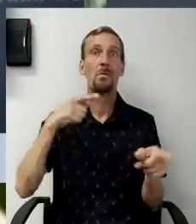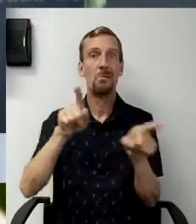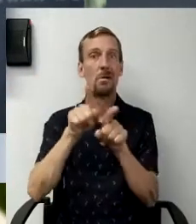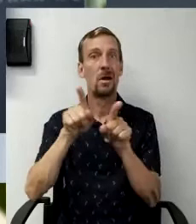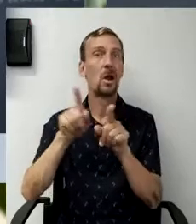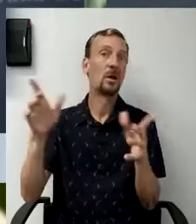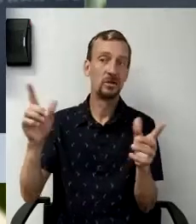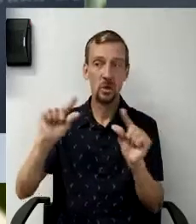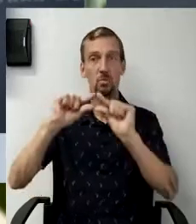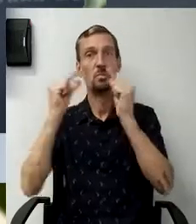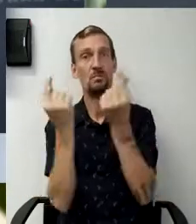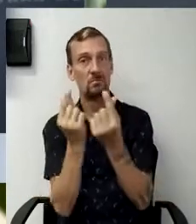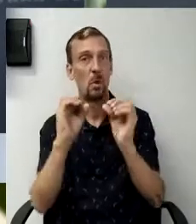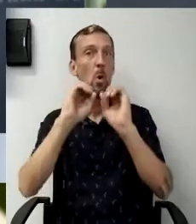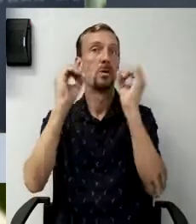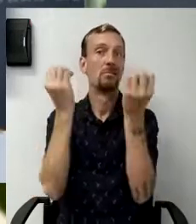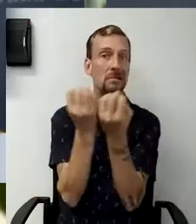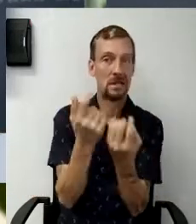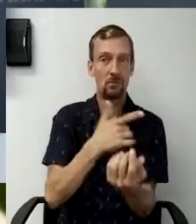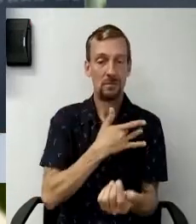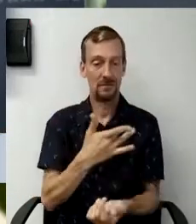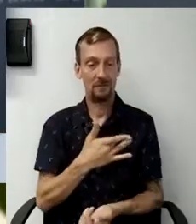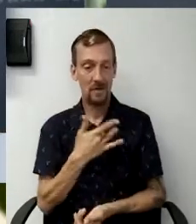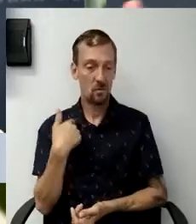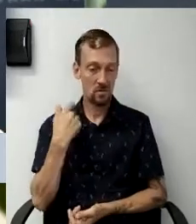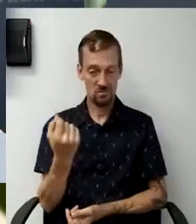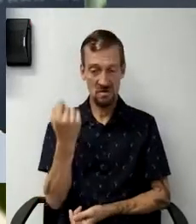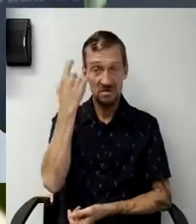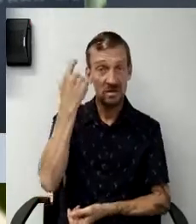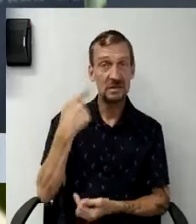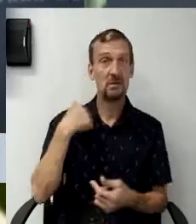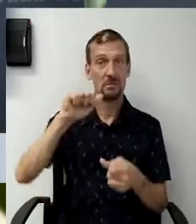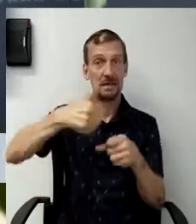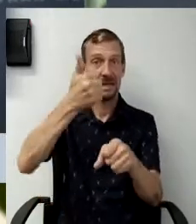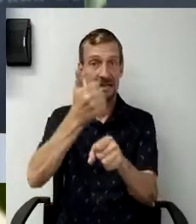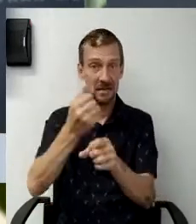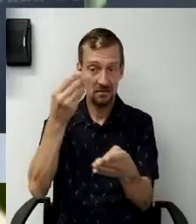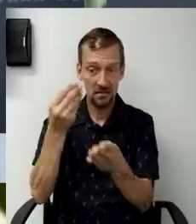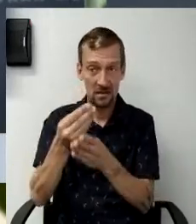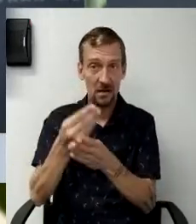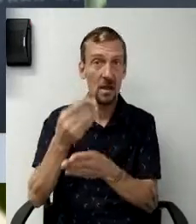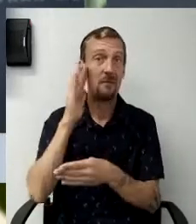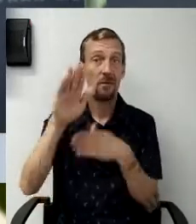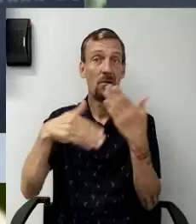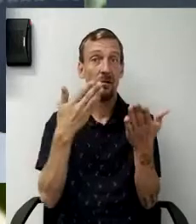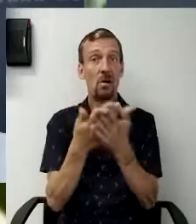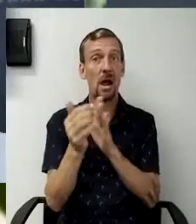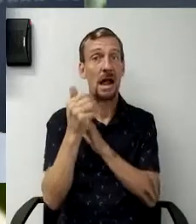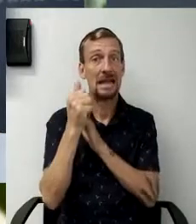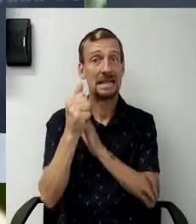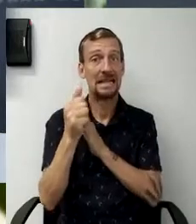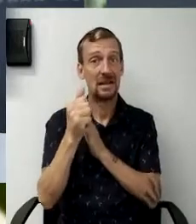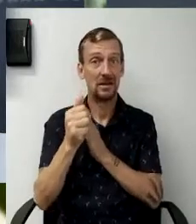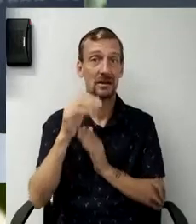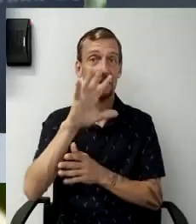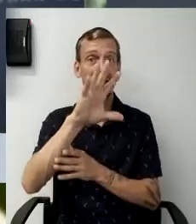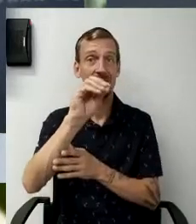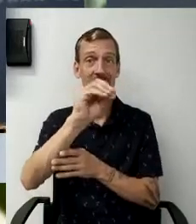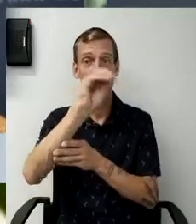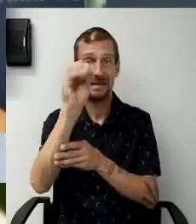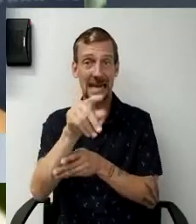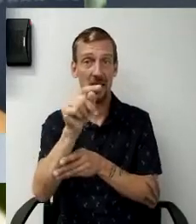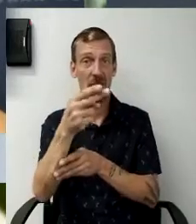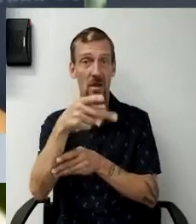organization, philosophically, we set compensation for all leadership positions at the 50th